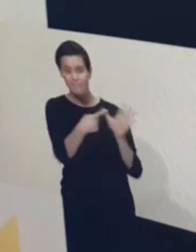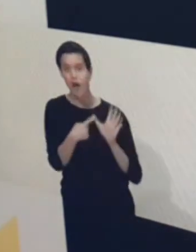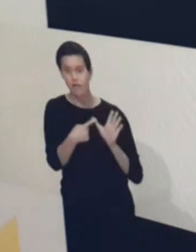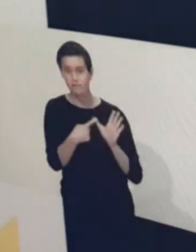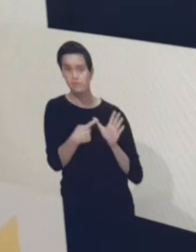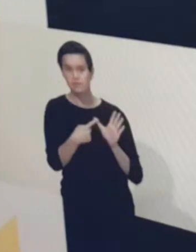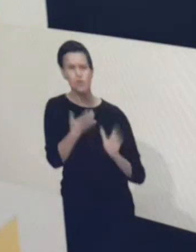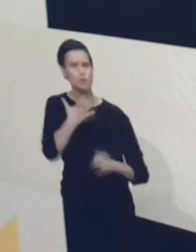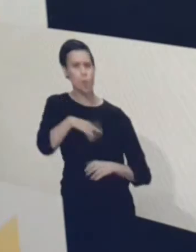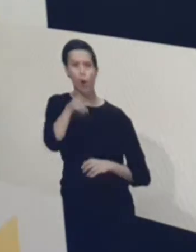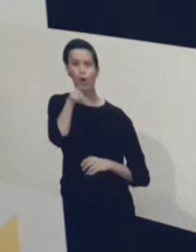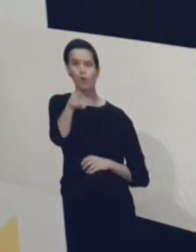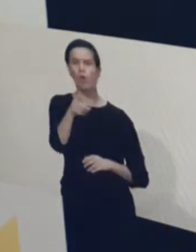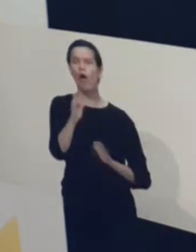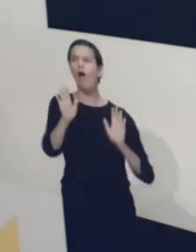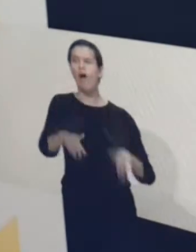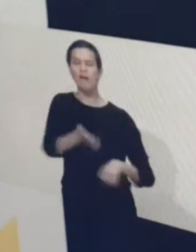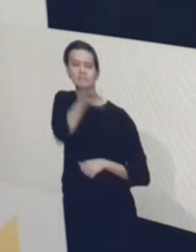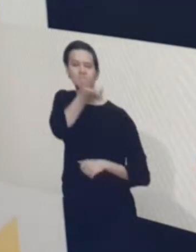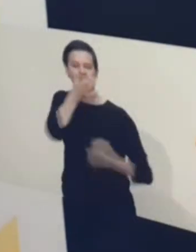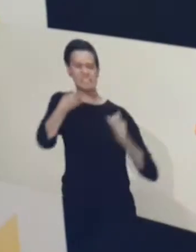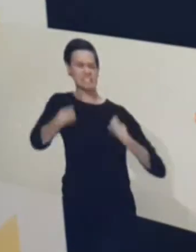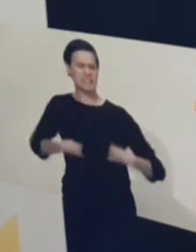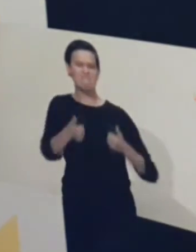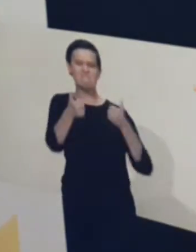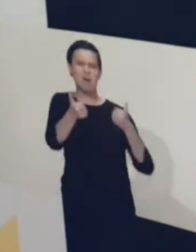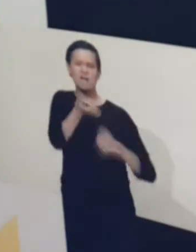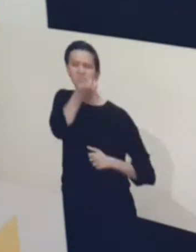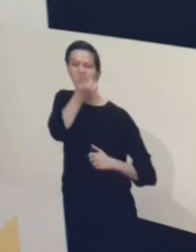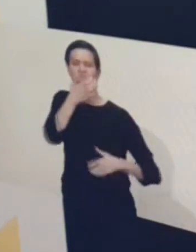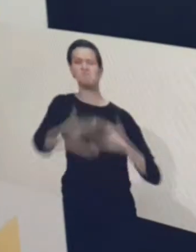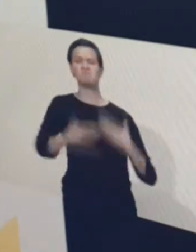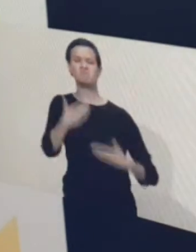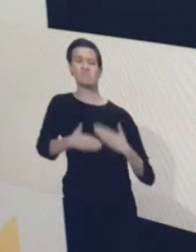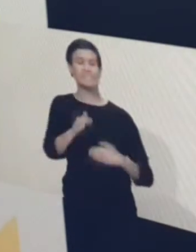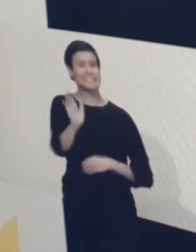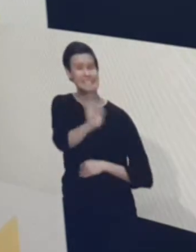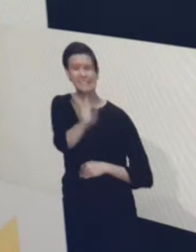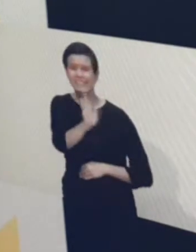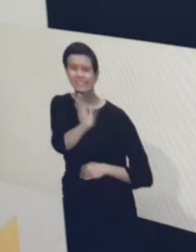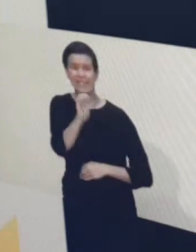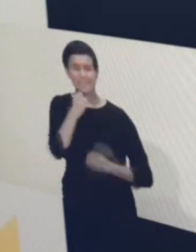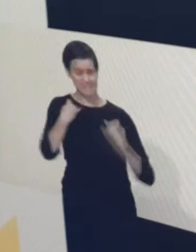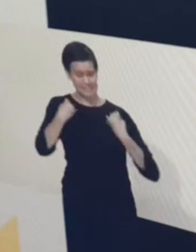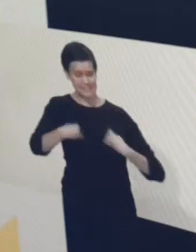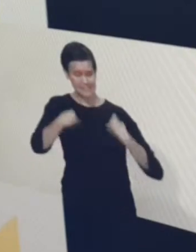stoic Kiwi. If you do your bit, we all must keep doing ours. That